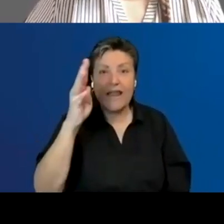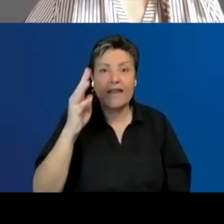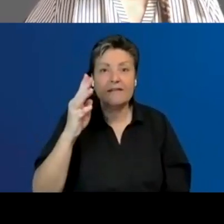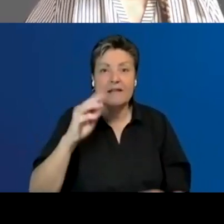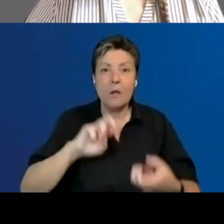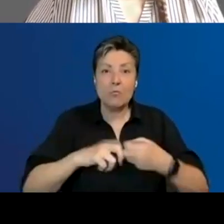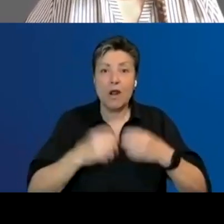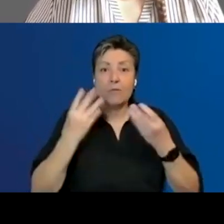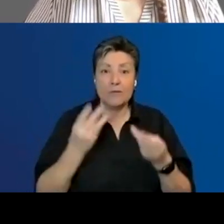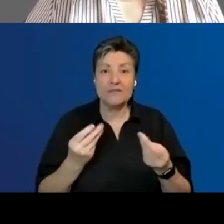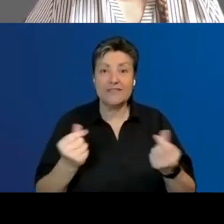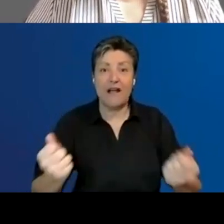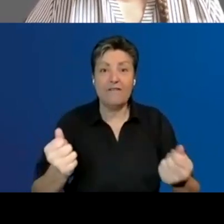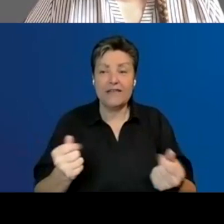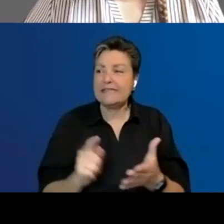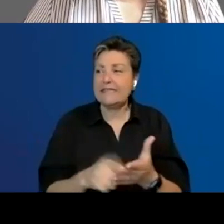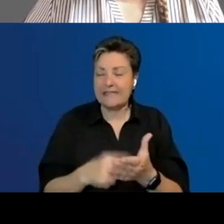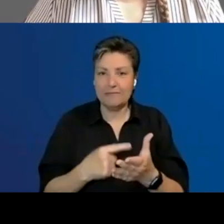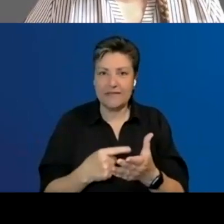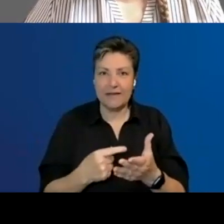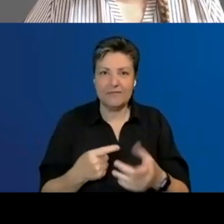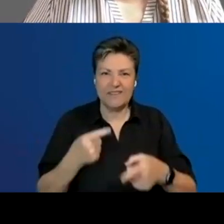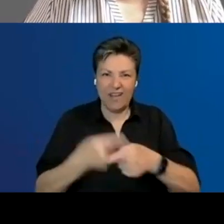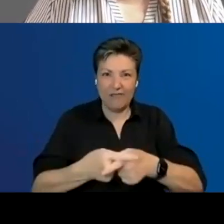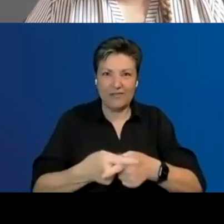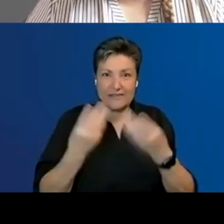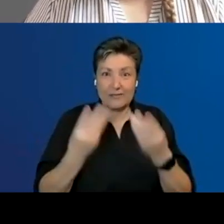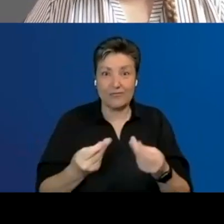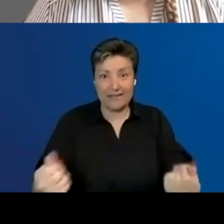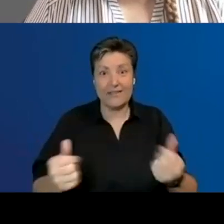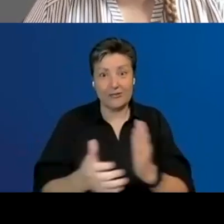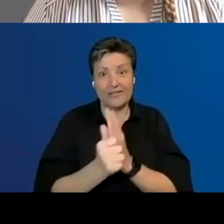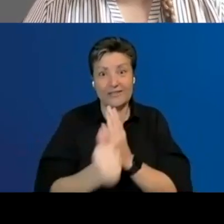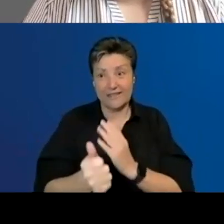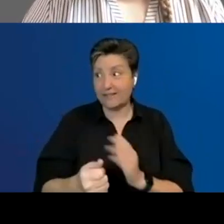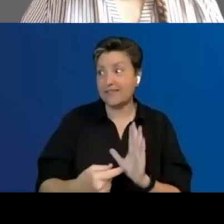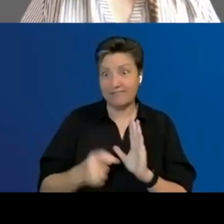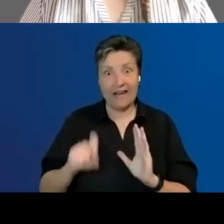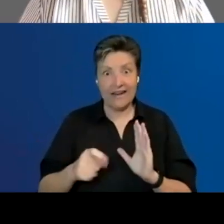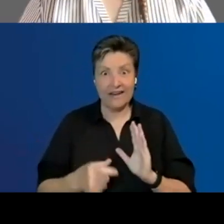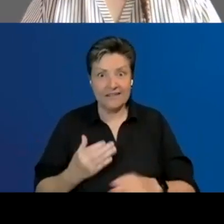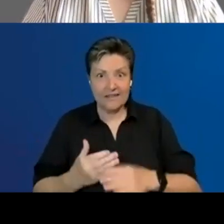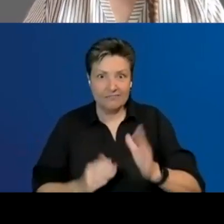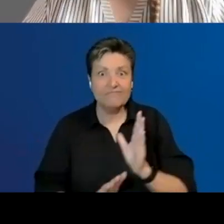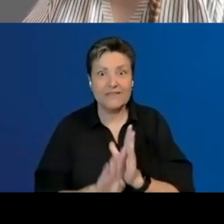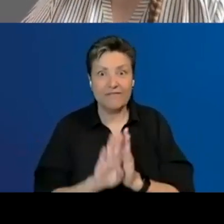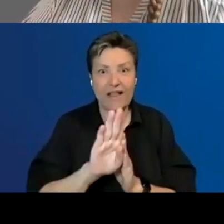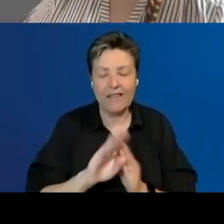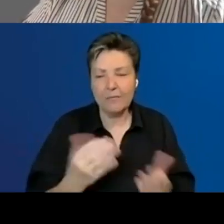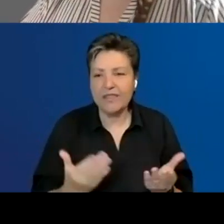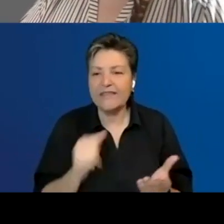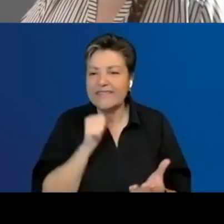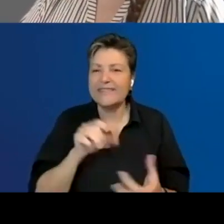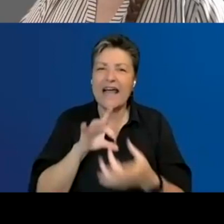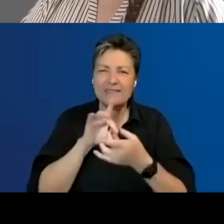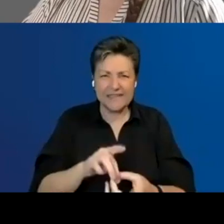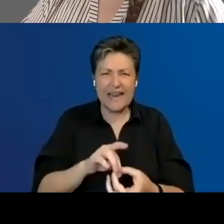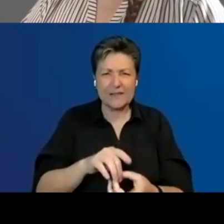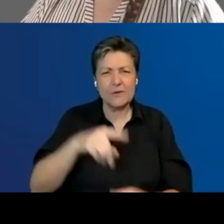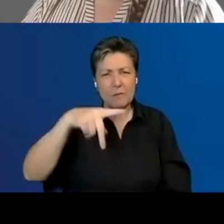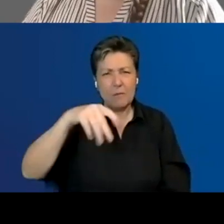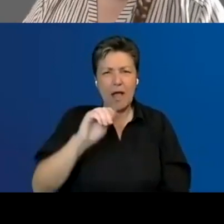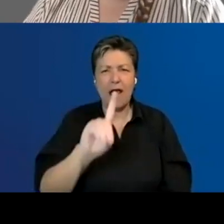sometimes even exercise a bit of conflict resolution skills. So things you might not associate with